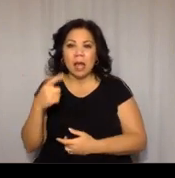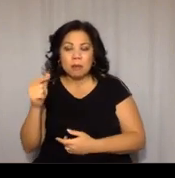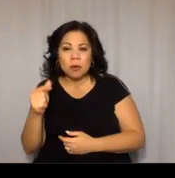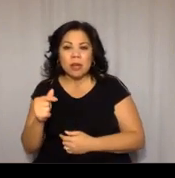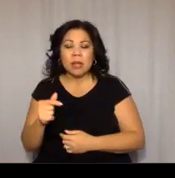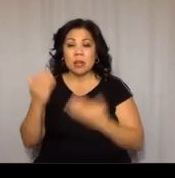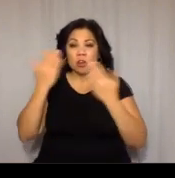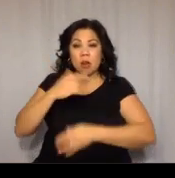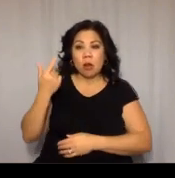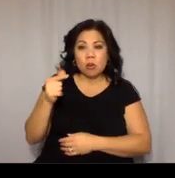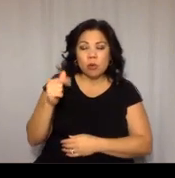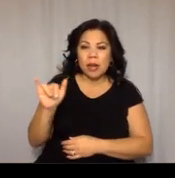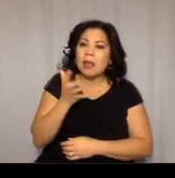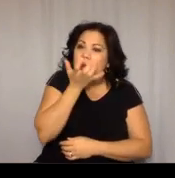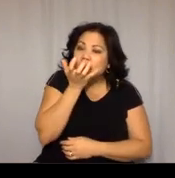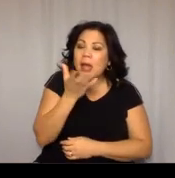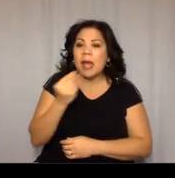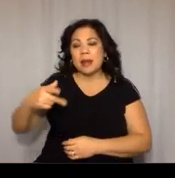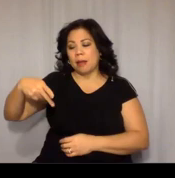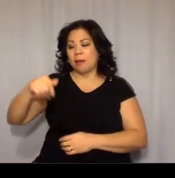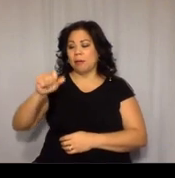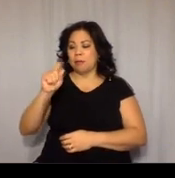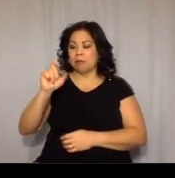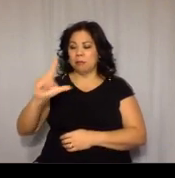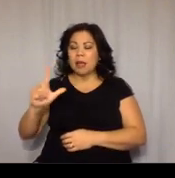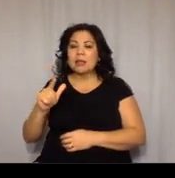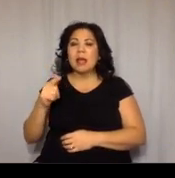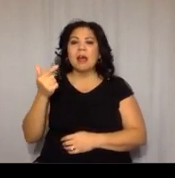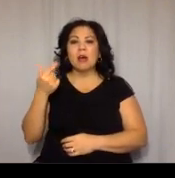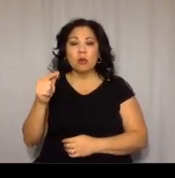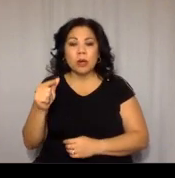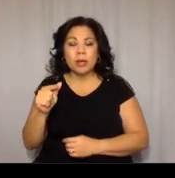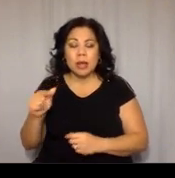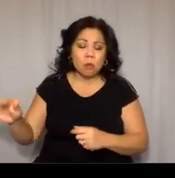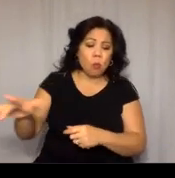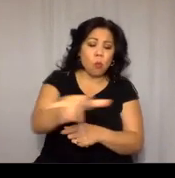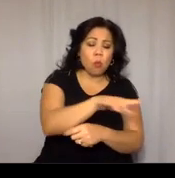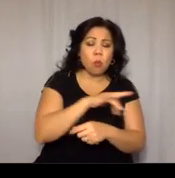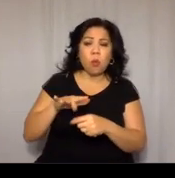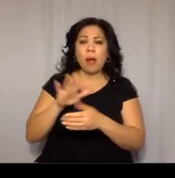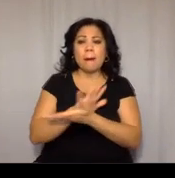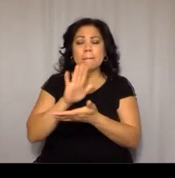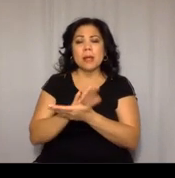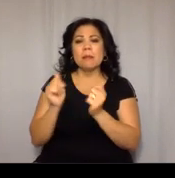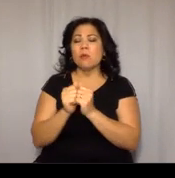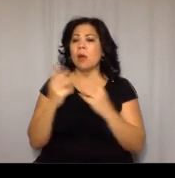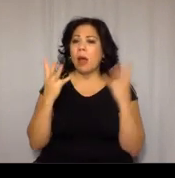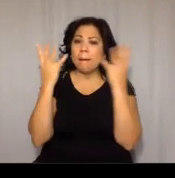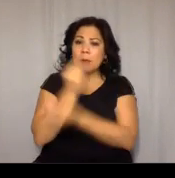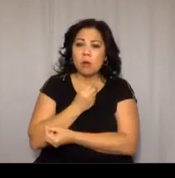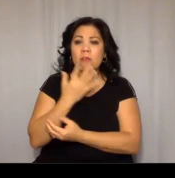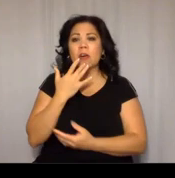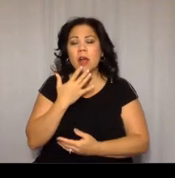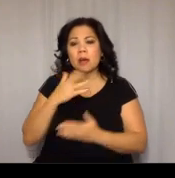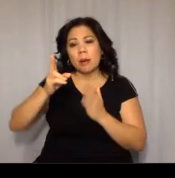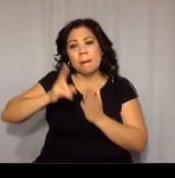green. And the idea is you're going to fill the entire paper with gorgeous colors and